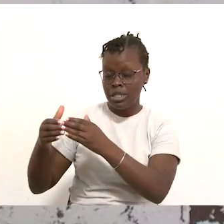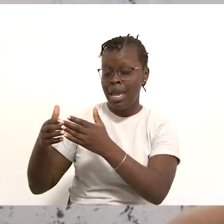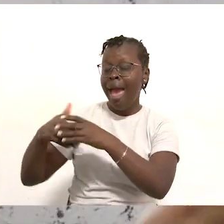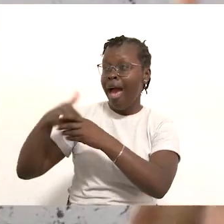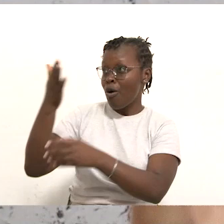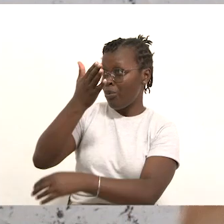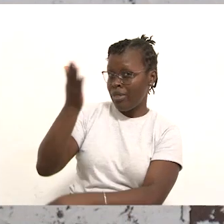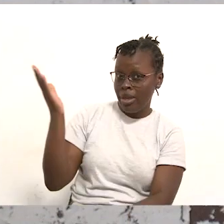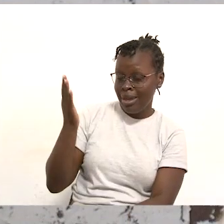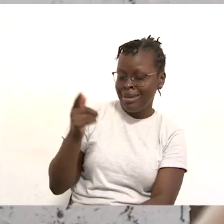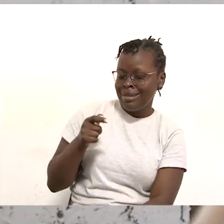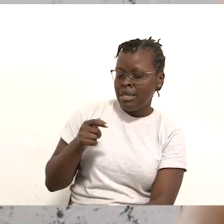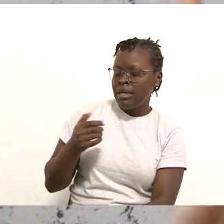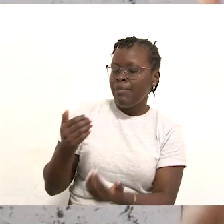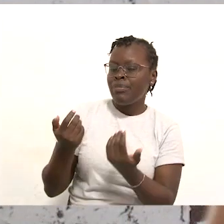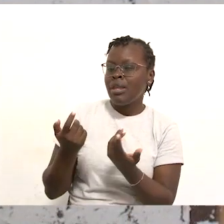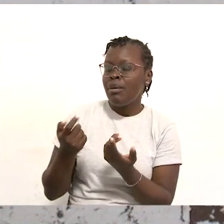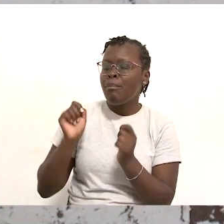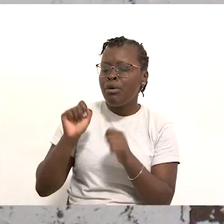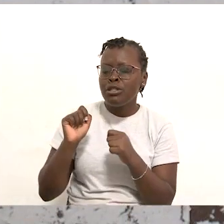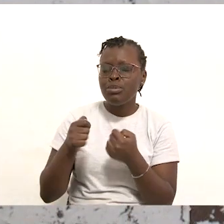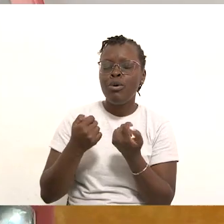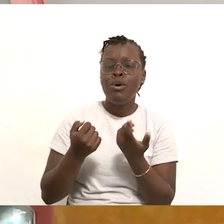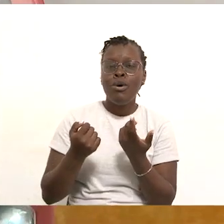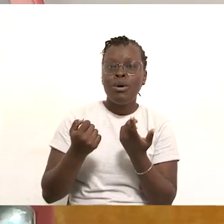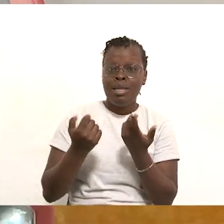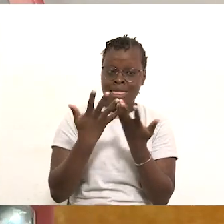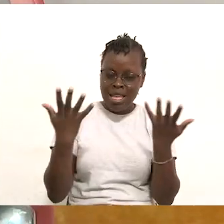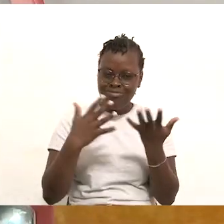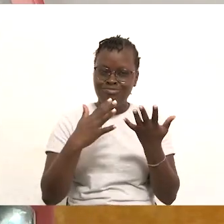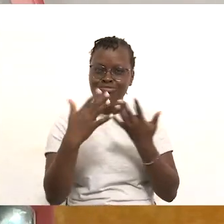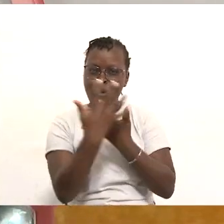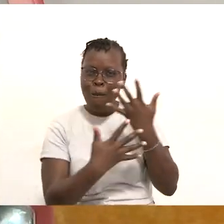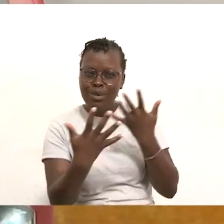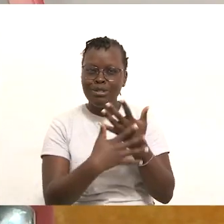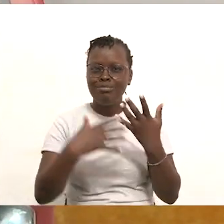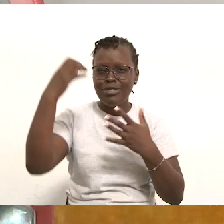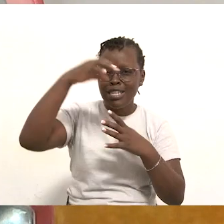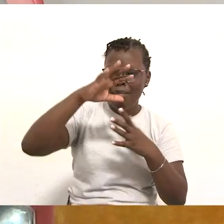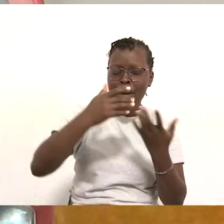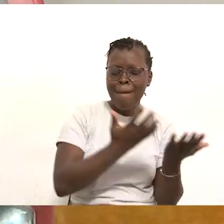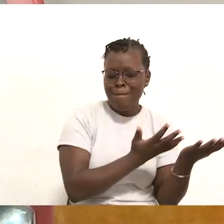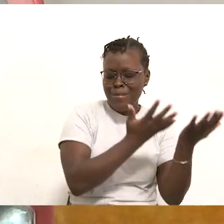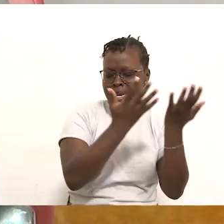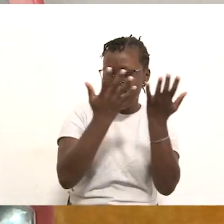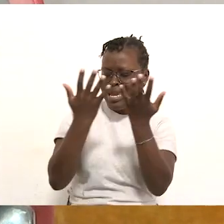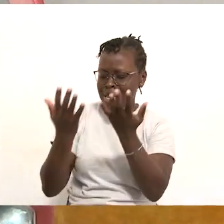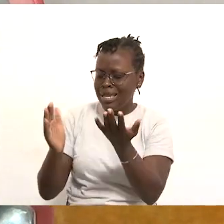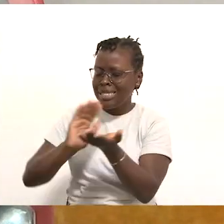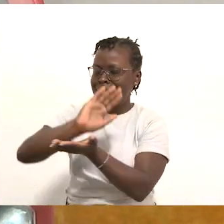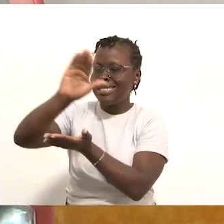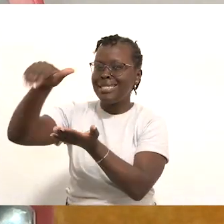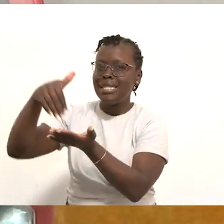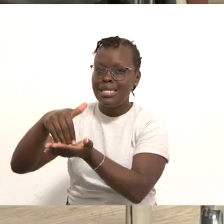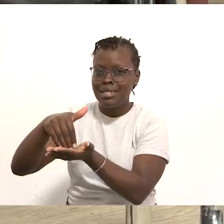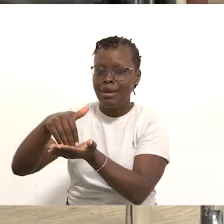there, the kids can be able to be brought at one center place. We should all remember that maybe some of these areas are sparsely populated, so you